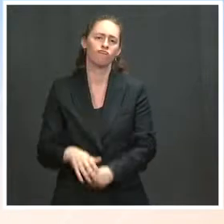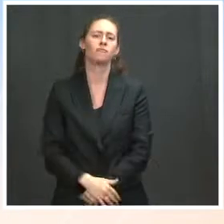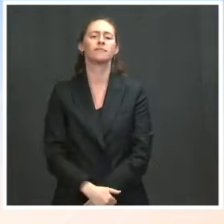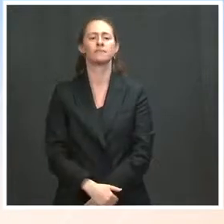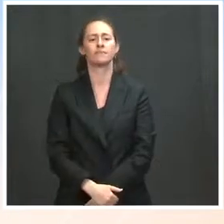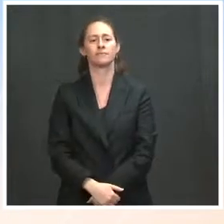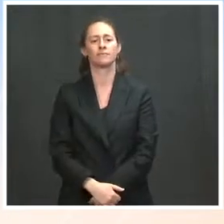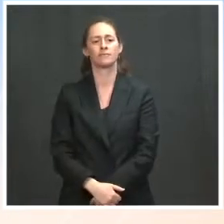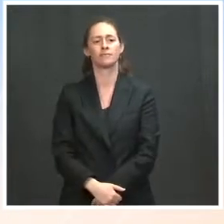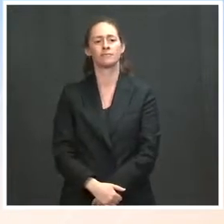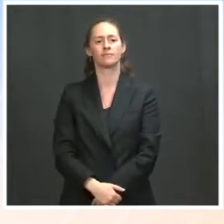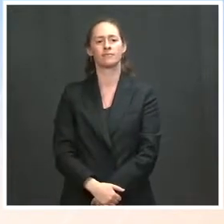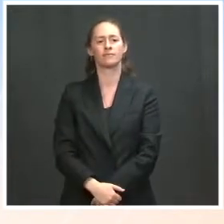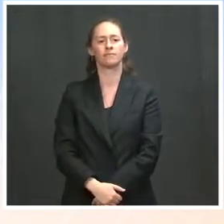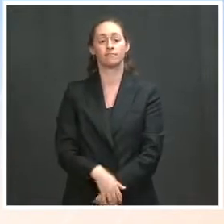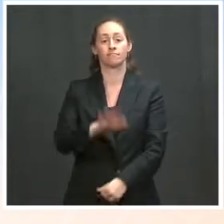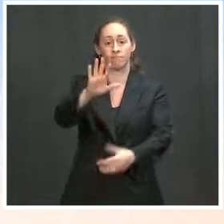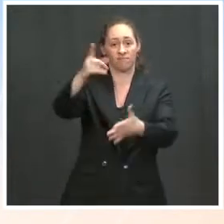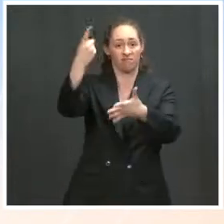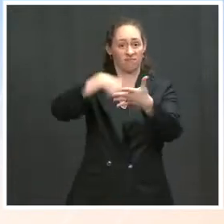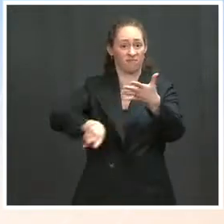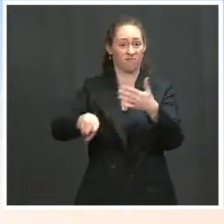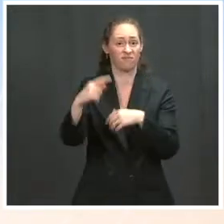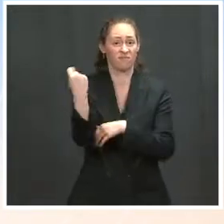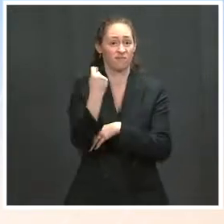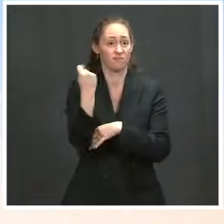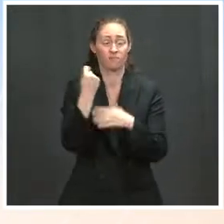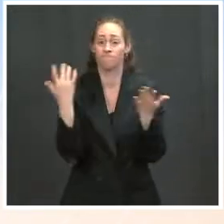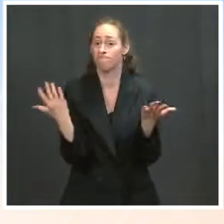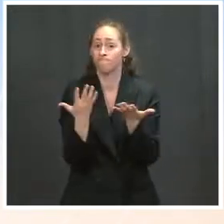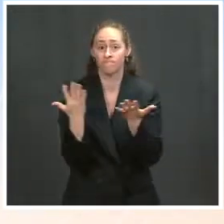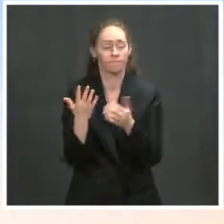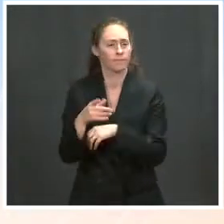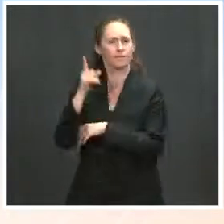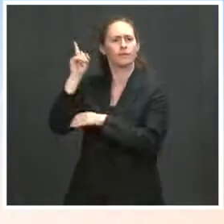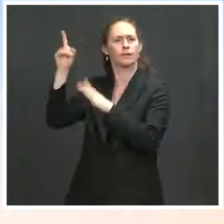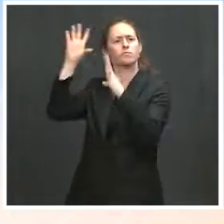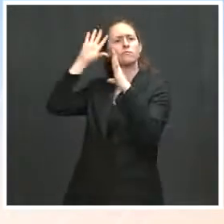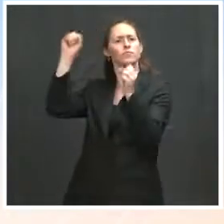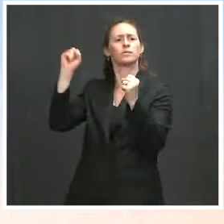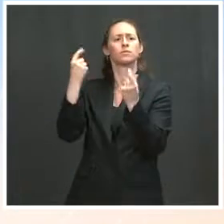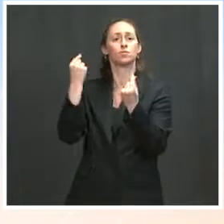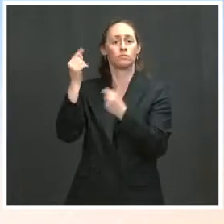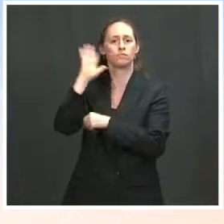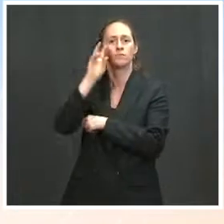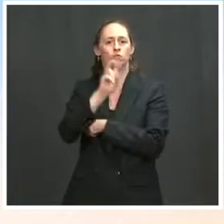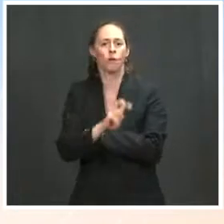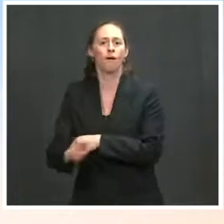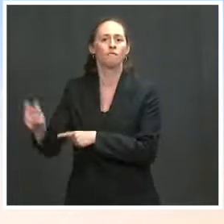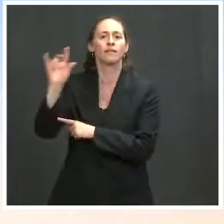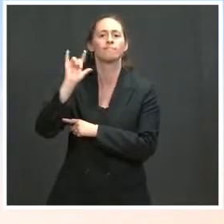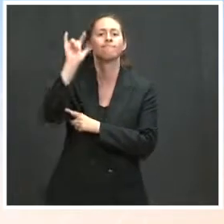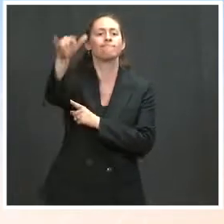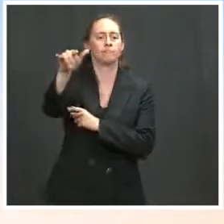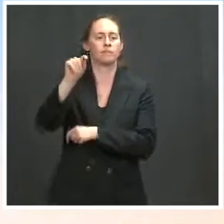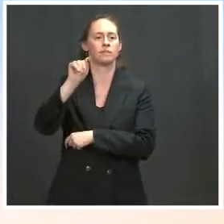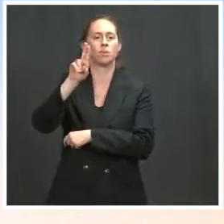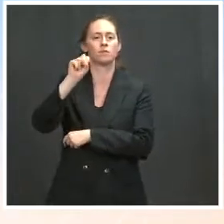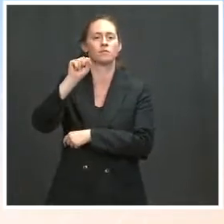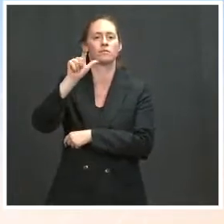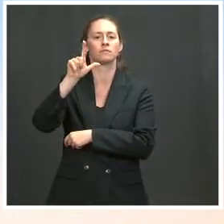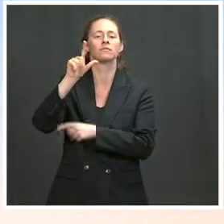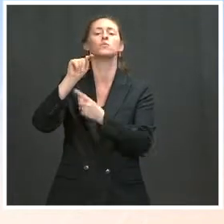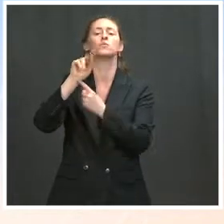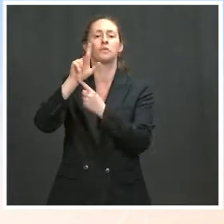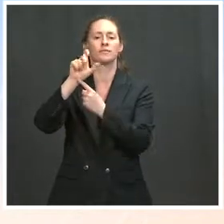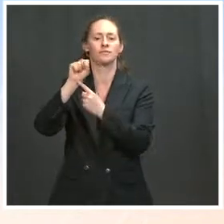1st, the president will travel to Tulsa, Oklahoma, and deliver remarks to commemorate the 100th anniversary of the